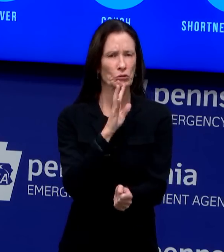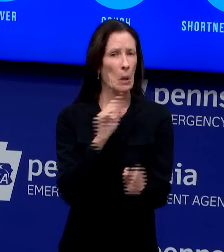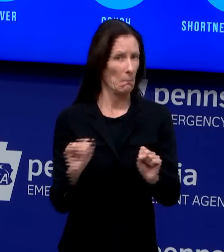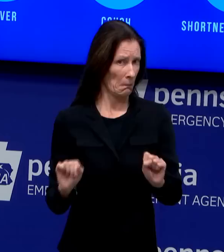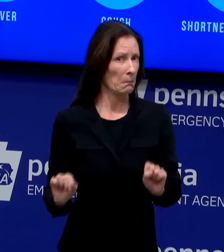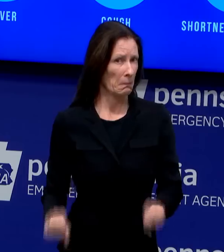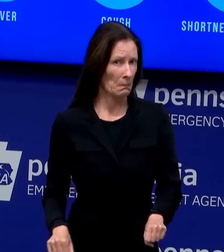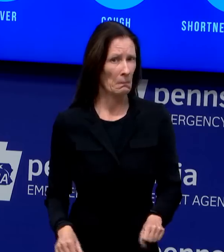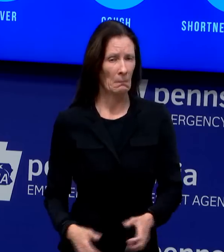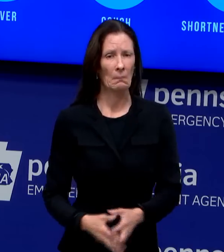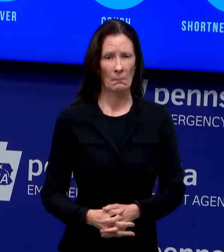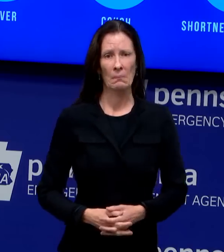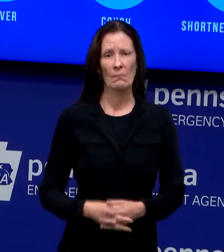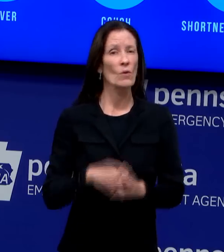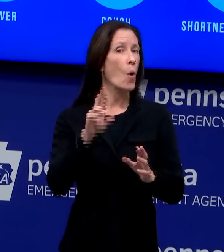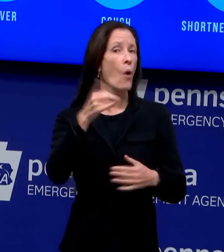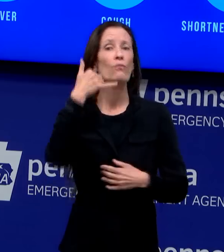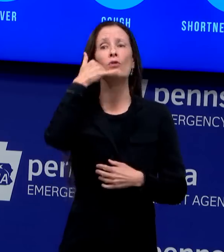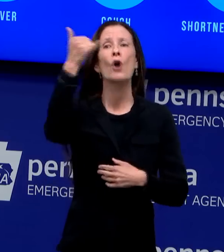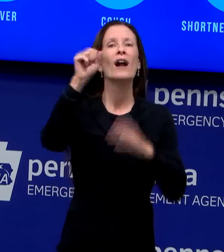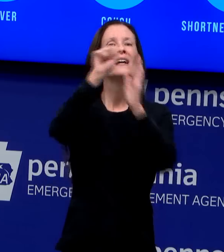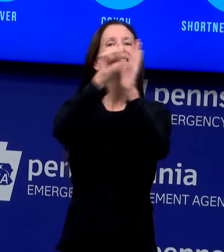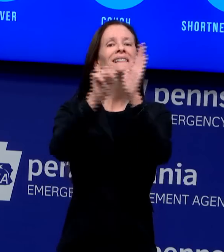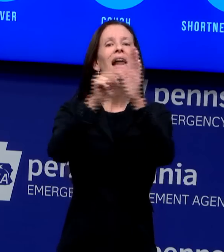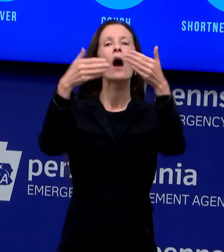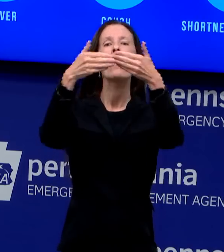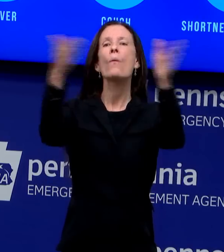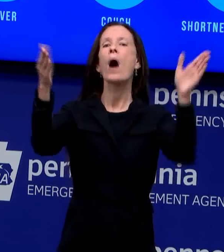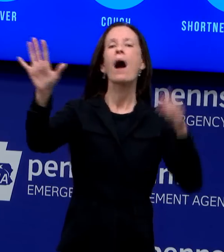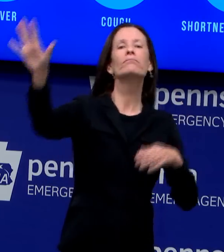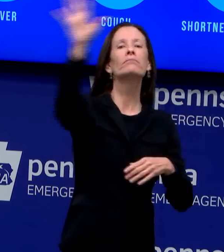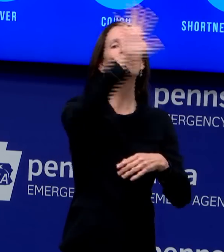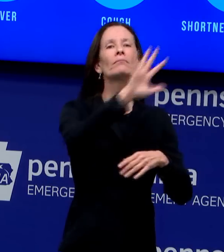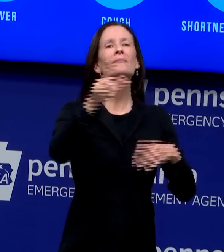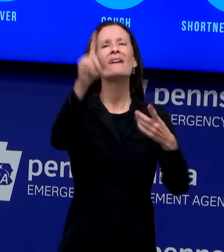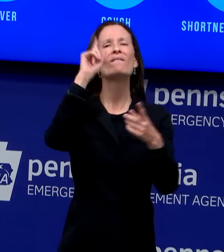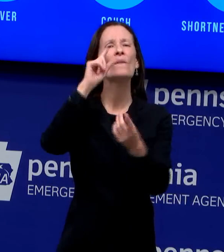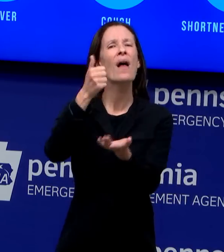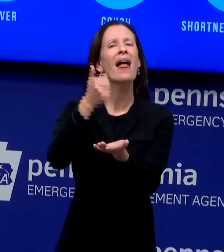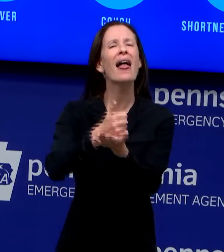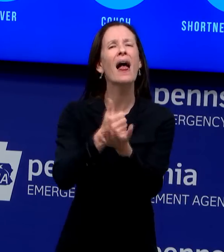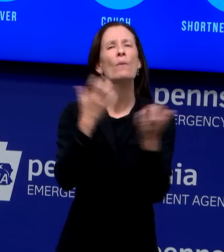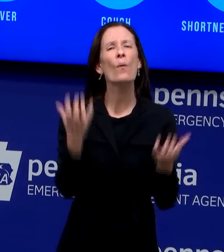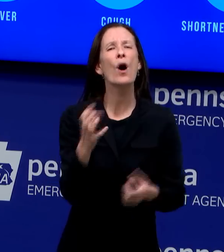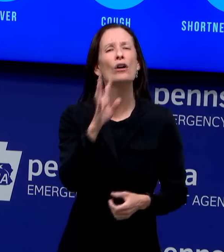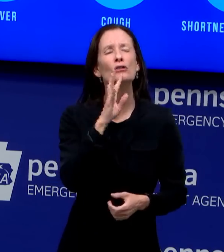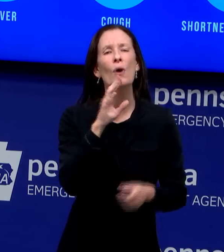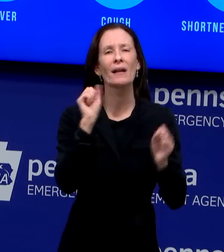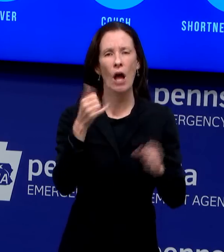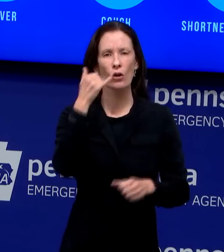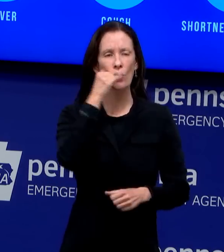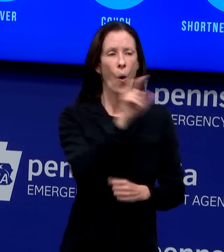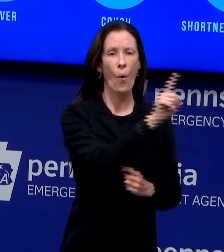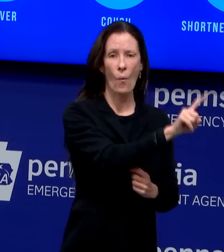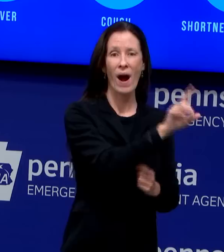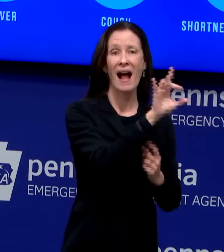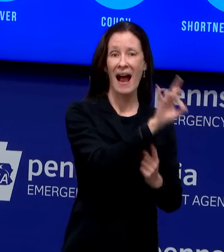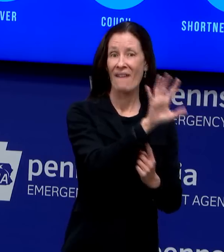741-741 or call the statewide support and referral helpline at